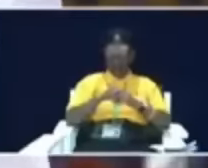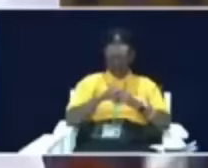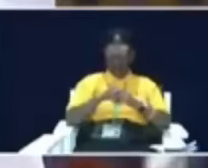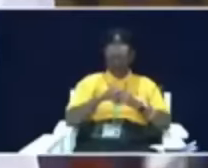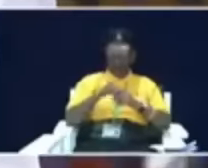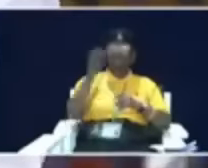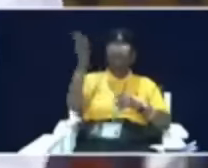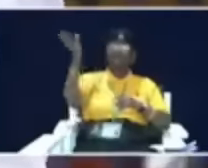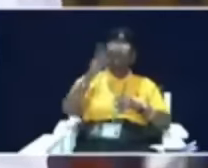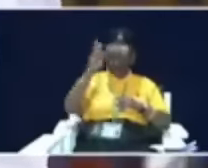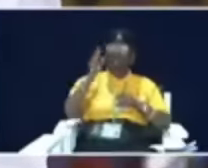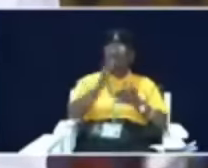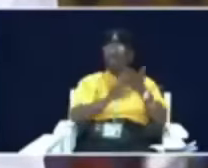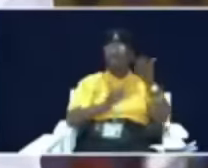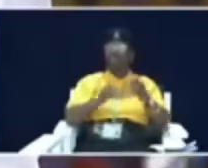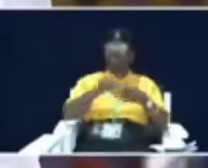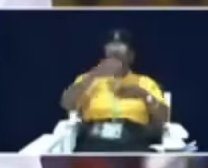There are certain walls